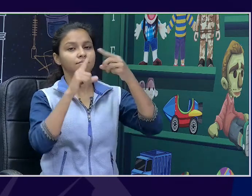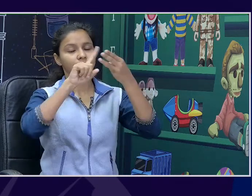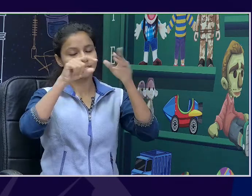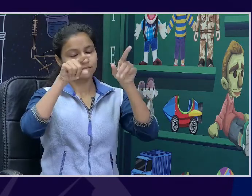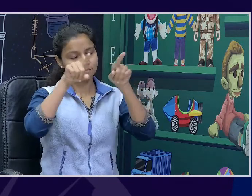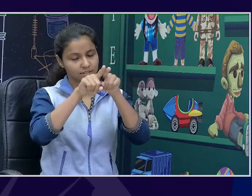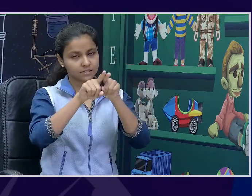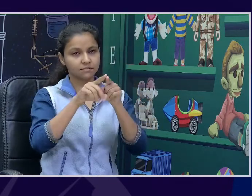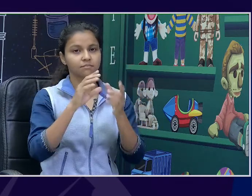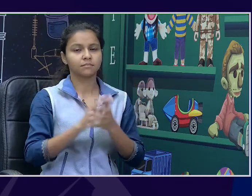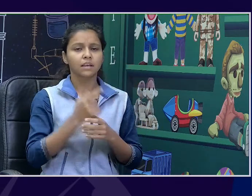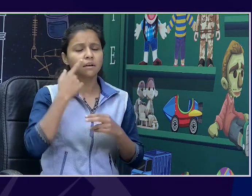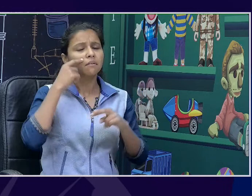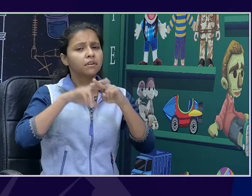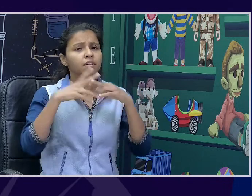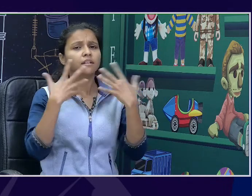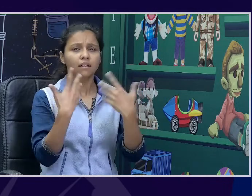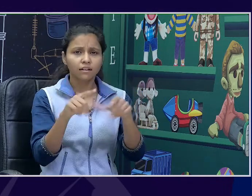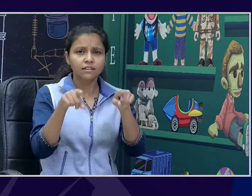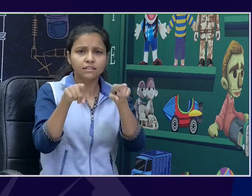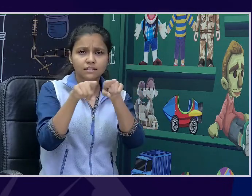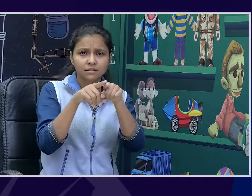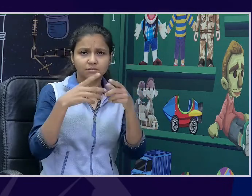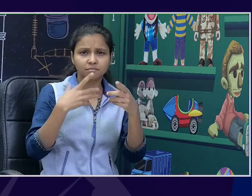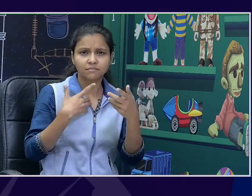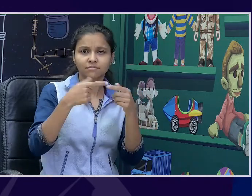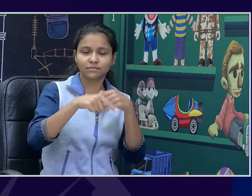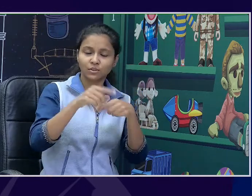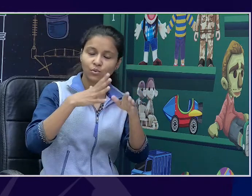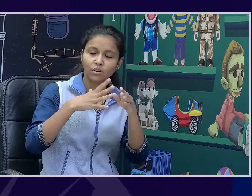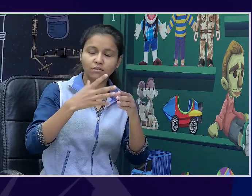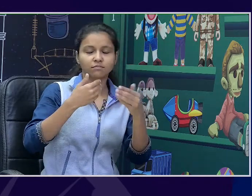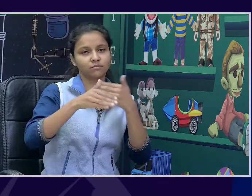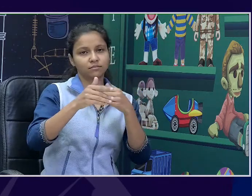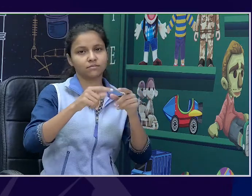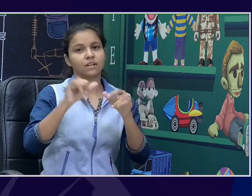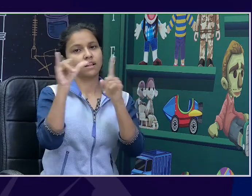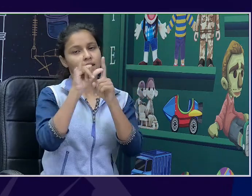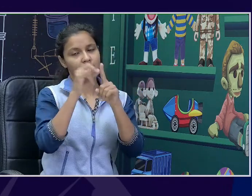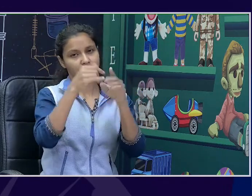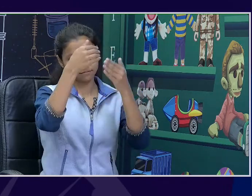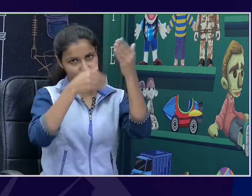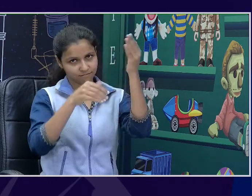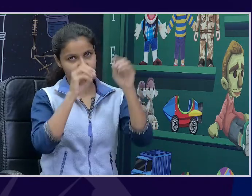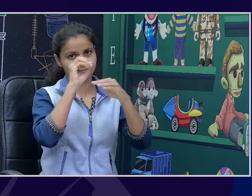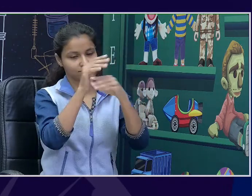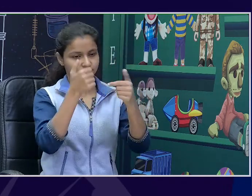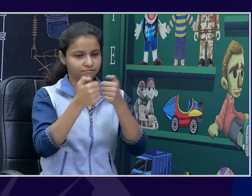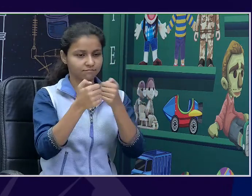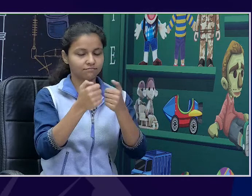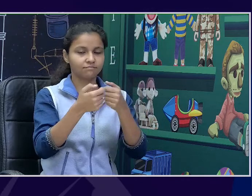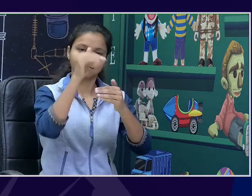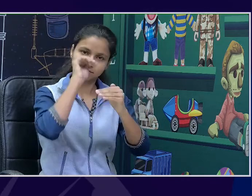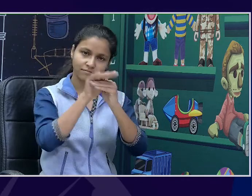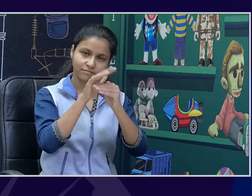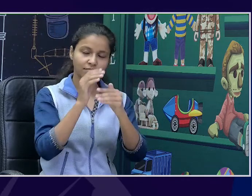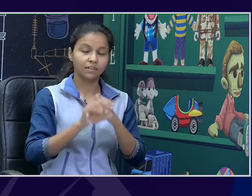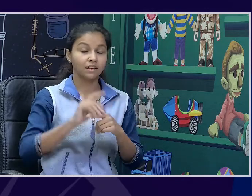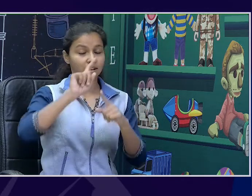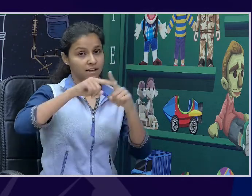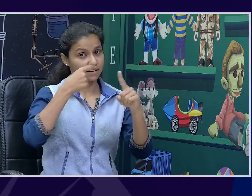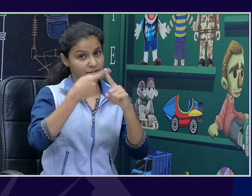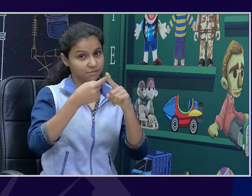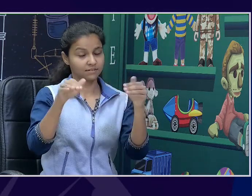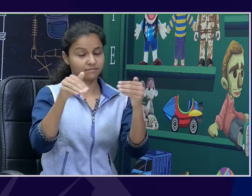dth.class12@ciet.nic.in. And in case you have joined us through our live streaming, then you have to go to the live chat box and you have to drop your comment out there. Our expert